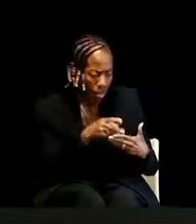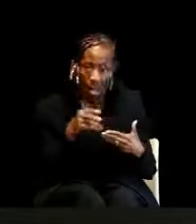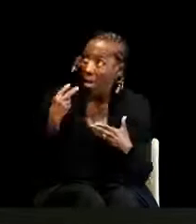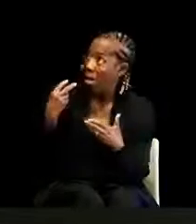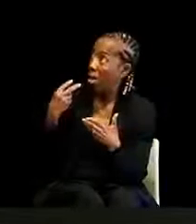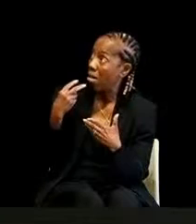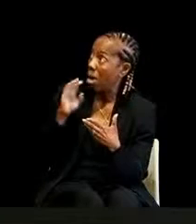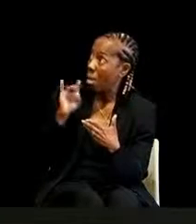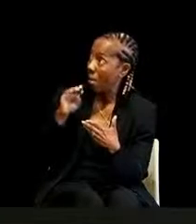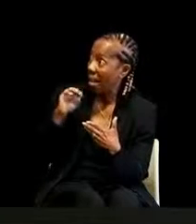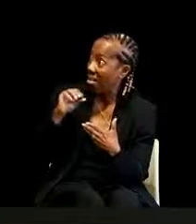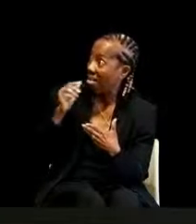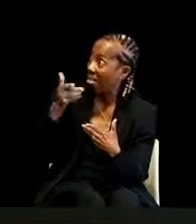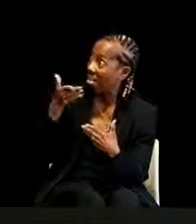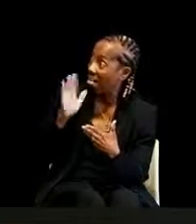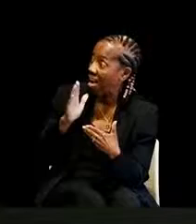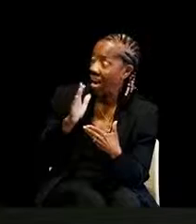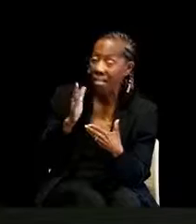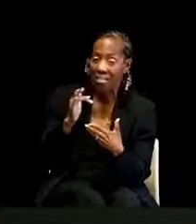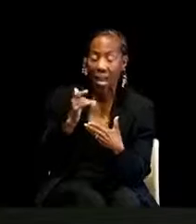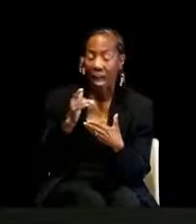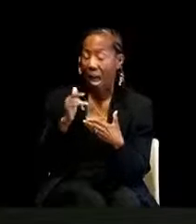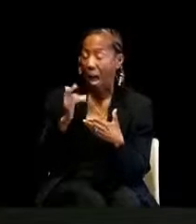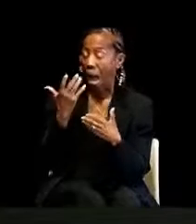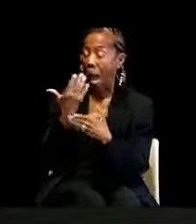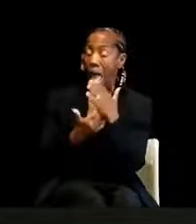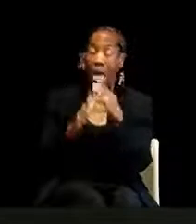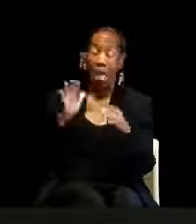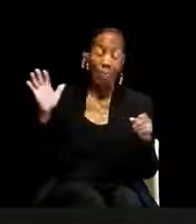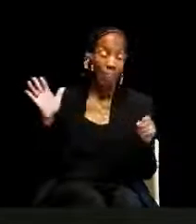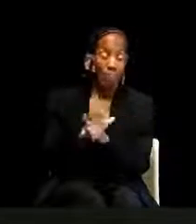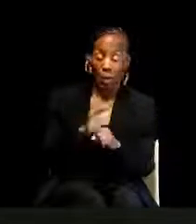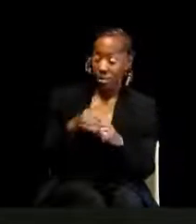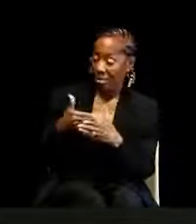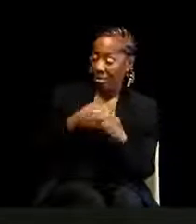and said, oh my God, you got your hands full.